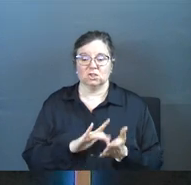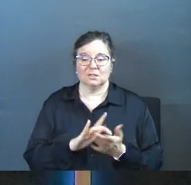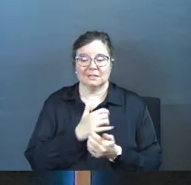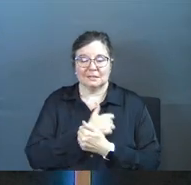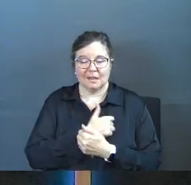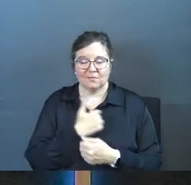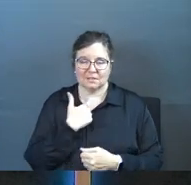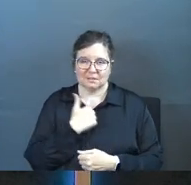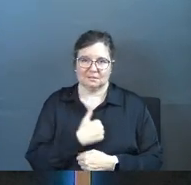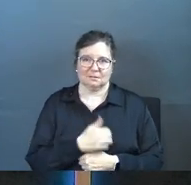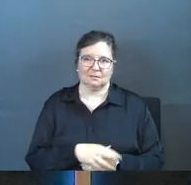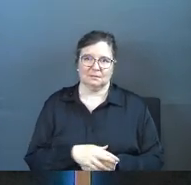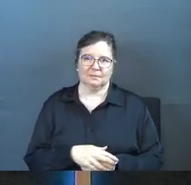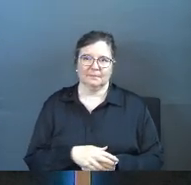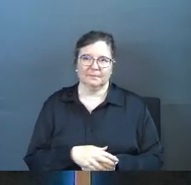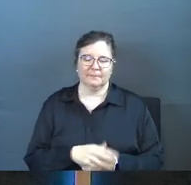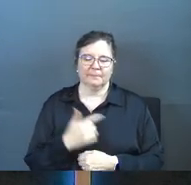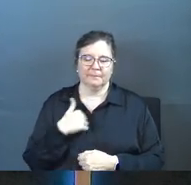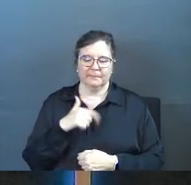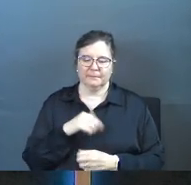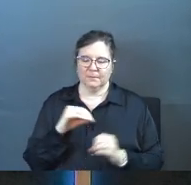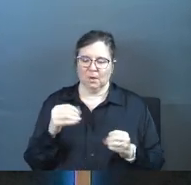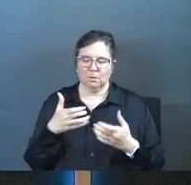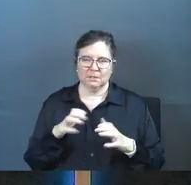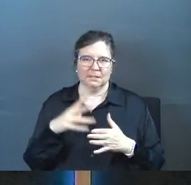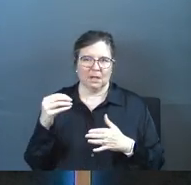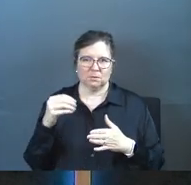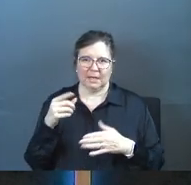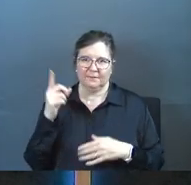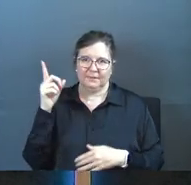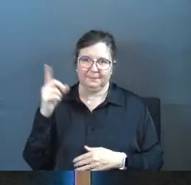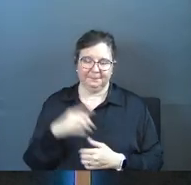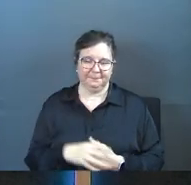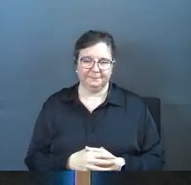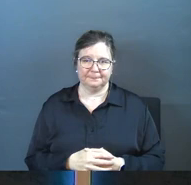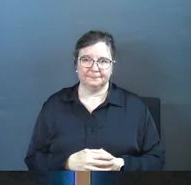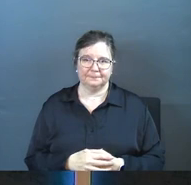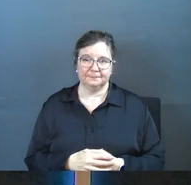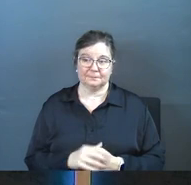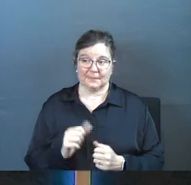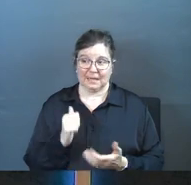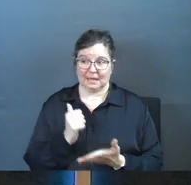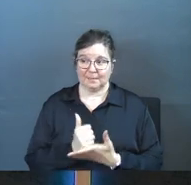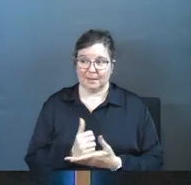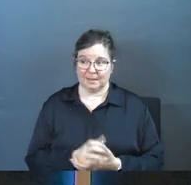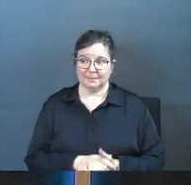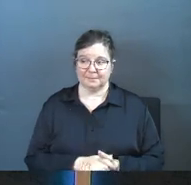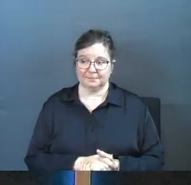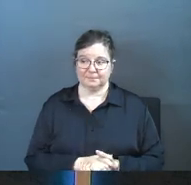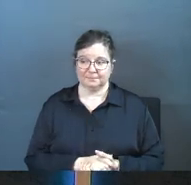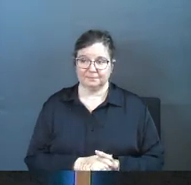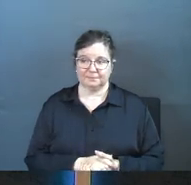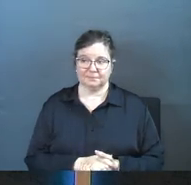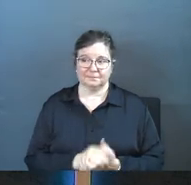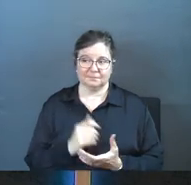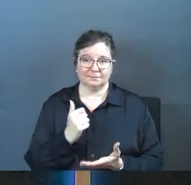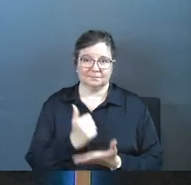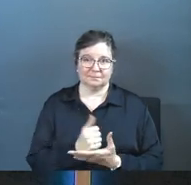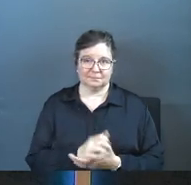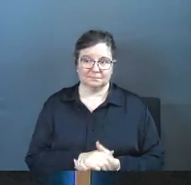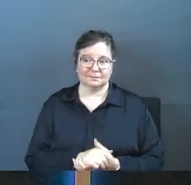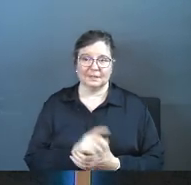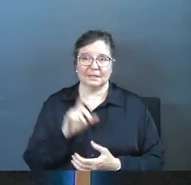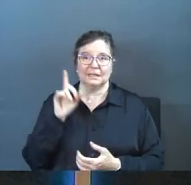Jesus loves us, and we have no chance outside of him. Can I get an amen? Amen.